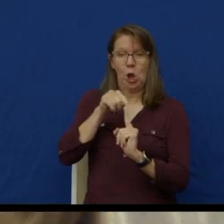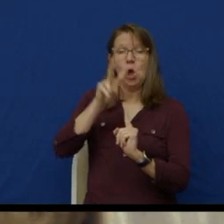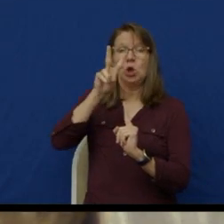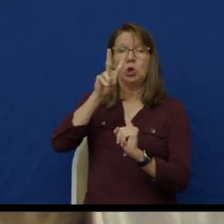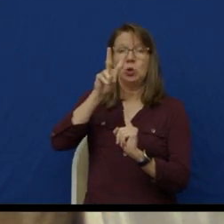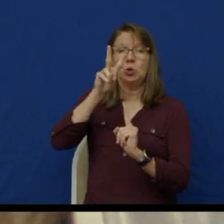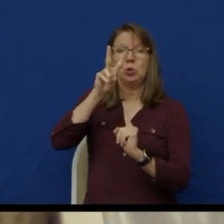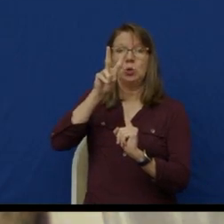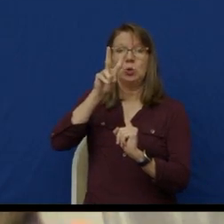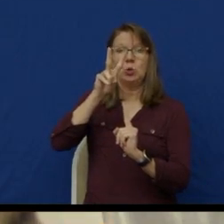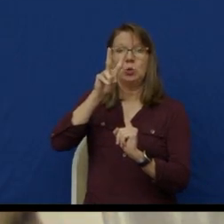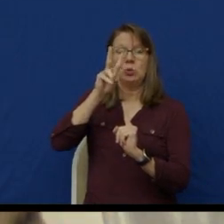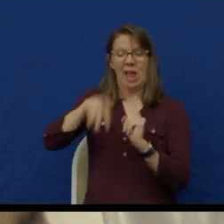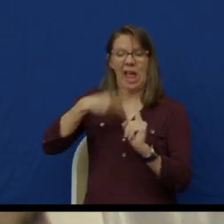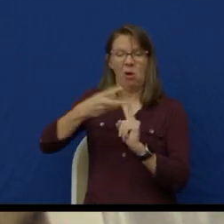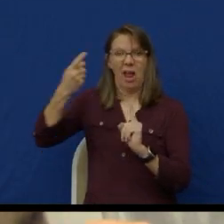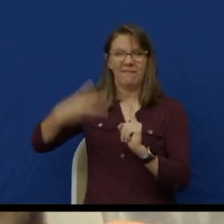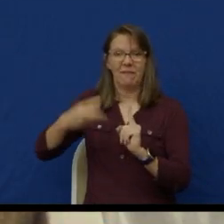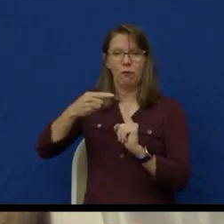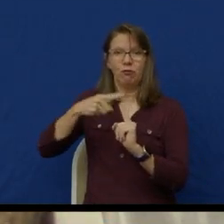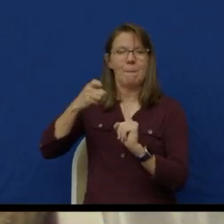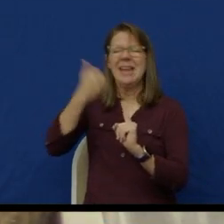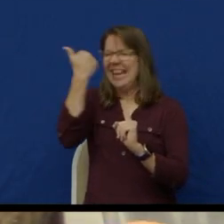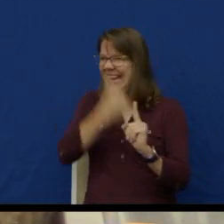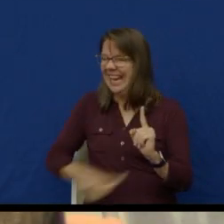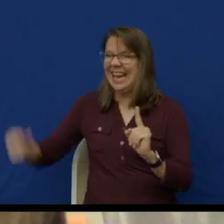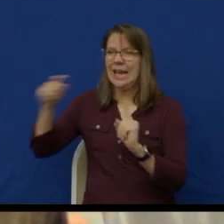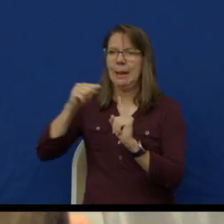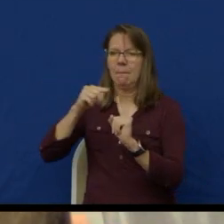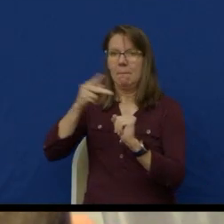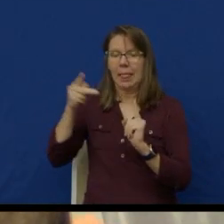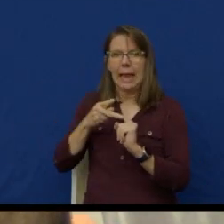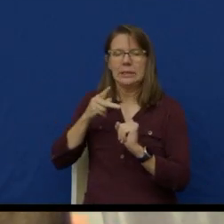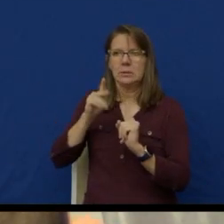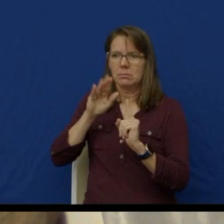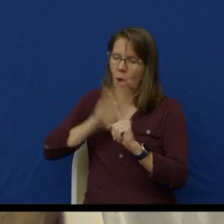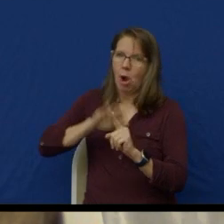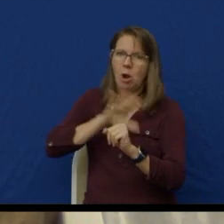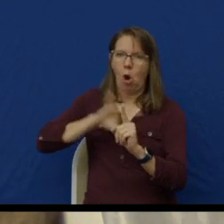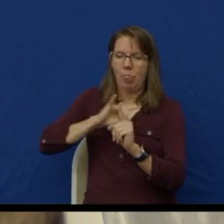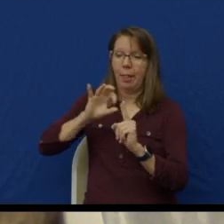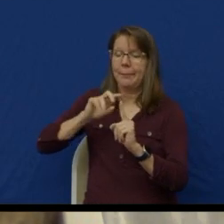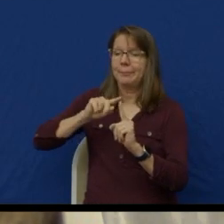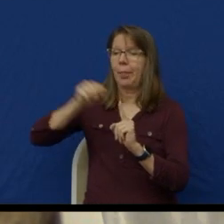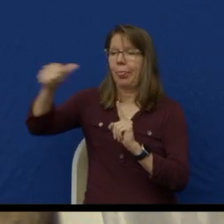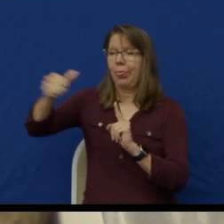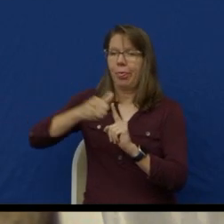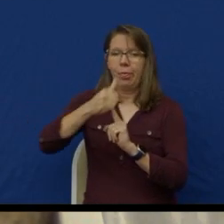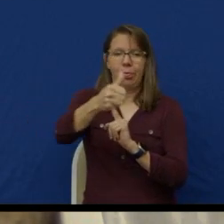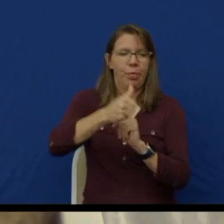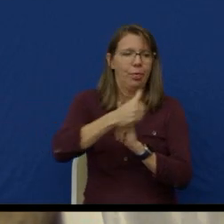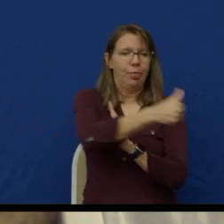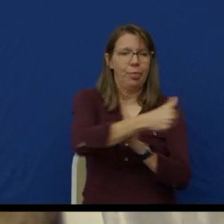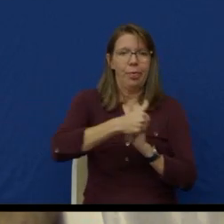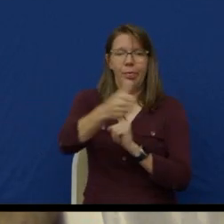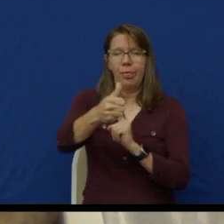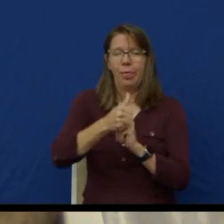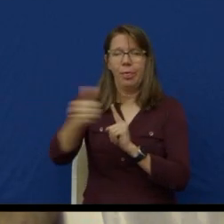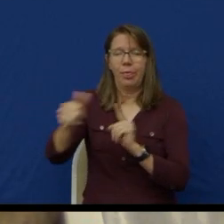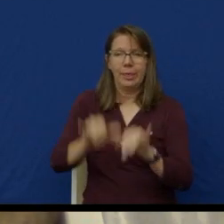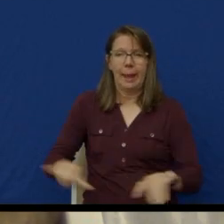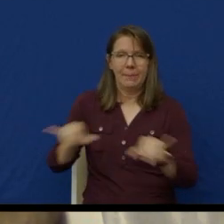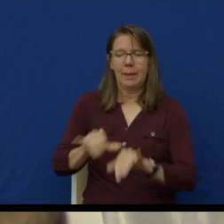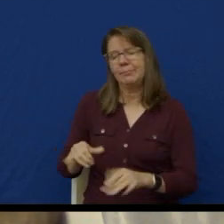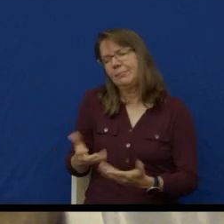it. Beautiful drive, though. And I will turn it over to Deborah to walk you through the attachments that you have in your board packet